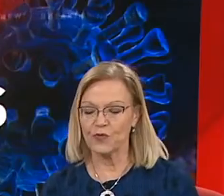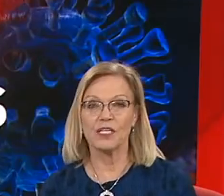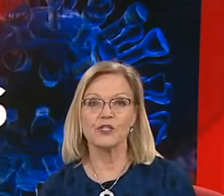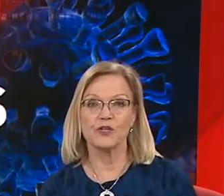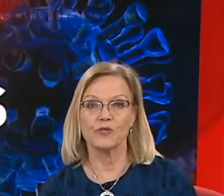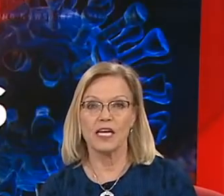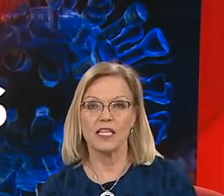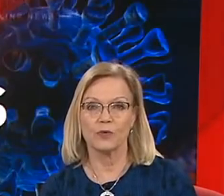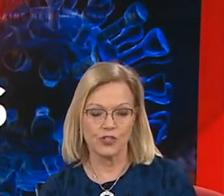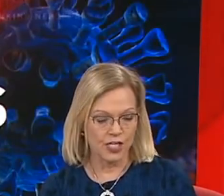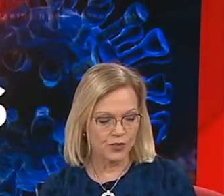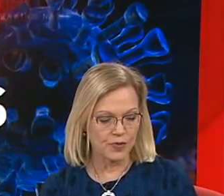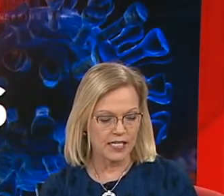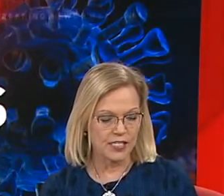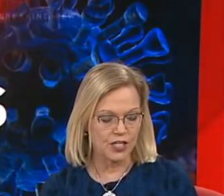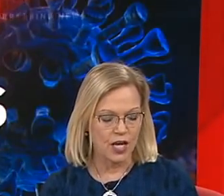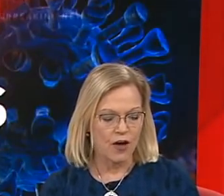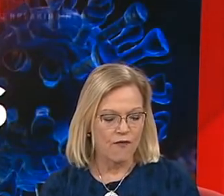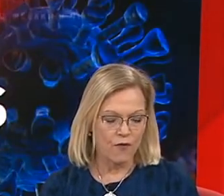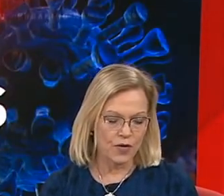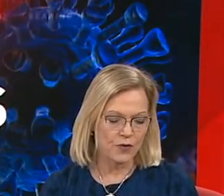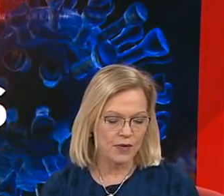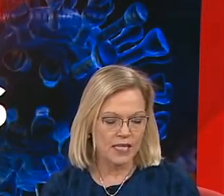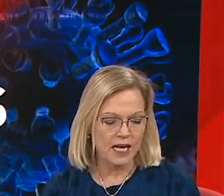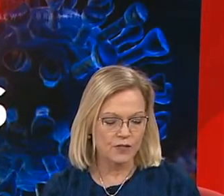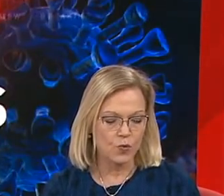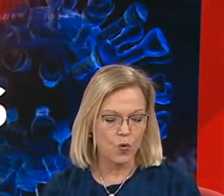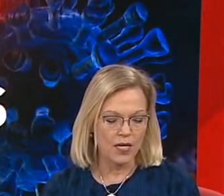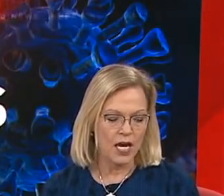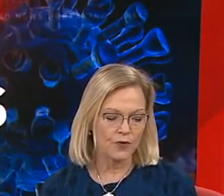The numbers for this Thursday, they were just released.